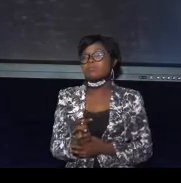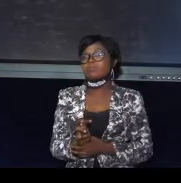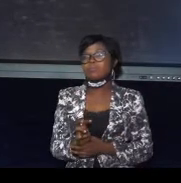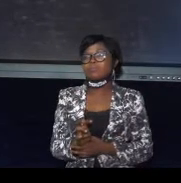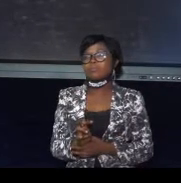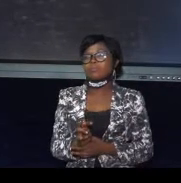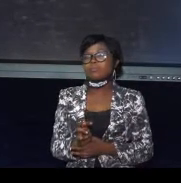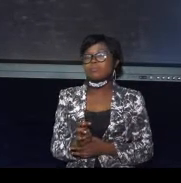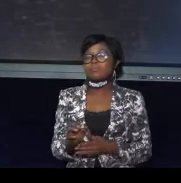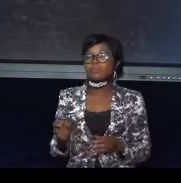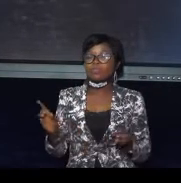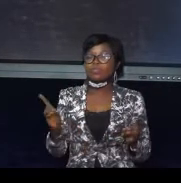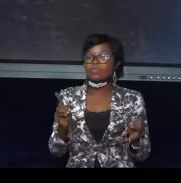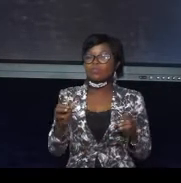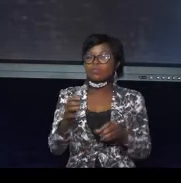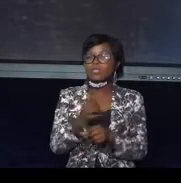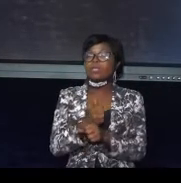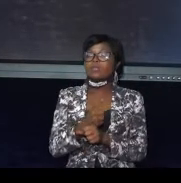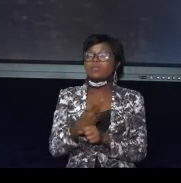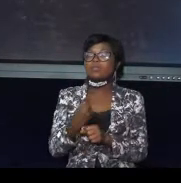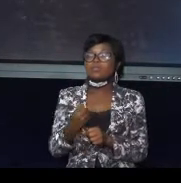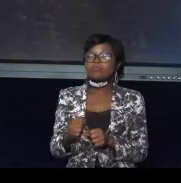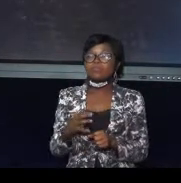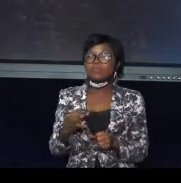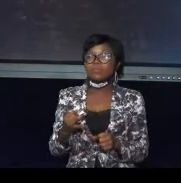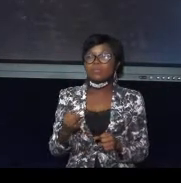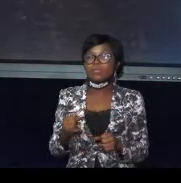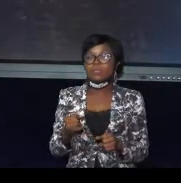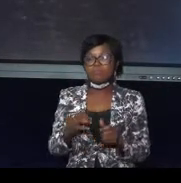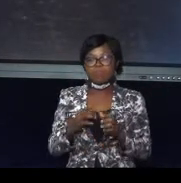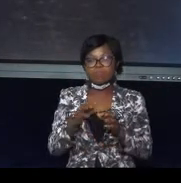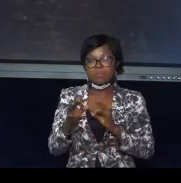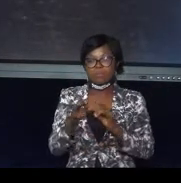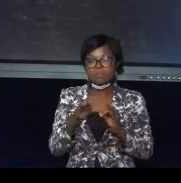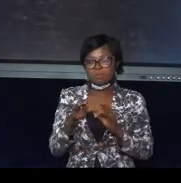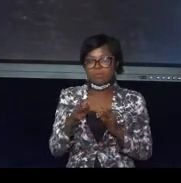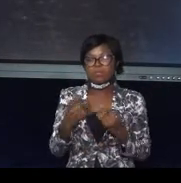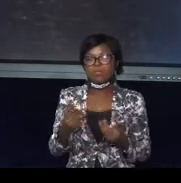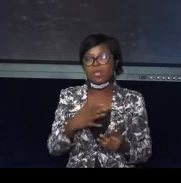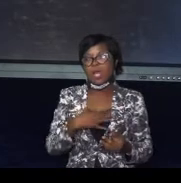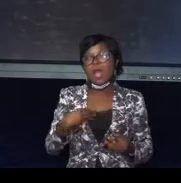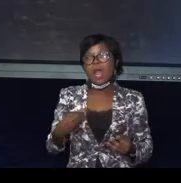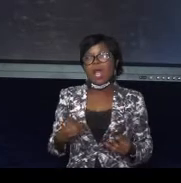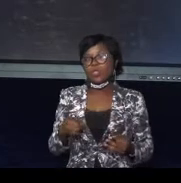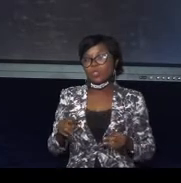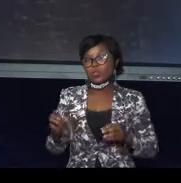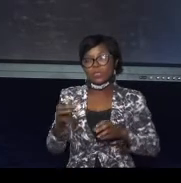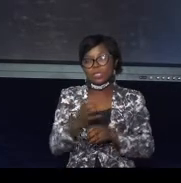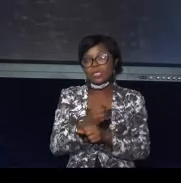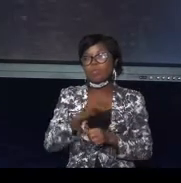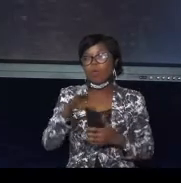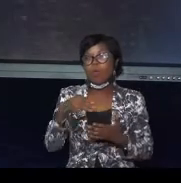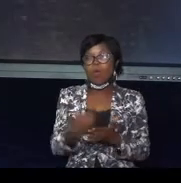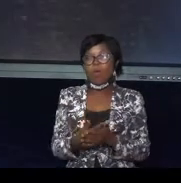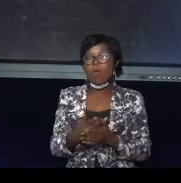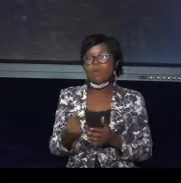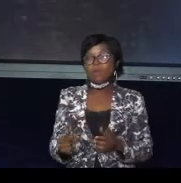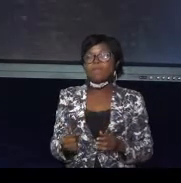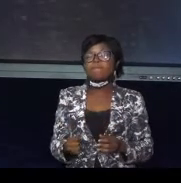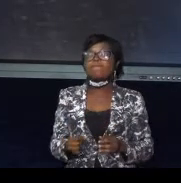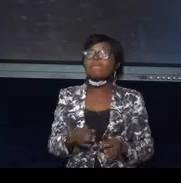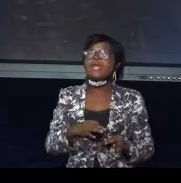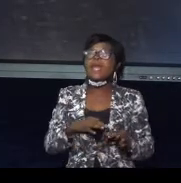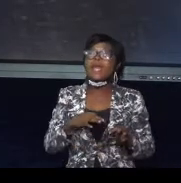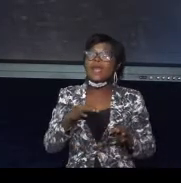6. So, did you get the majority of what we've been trying to say? To find the highest common factor of a set of